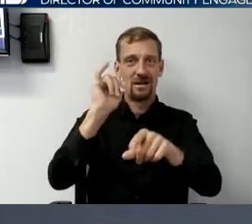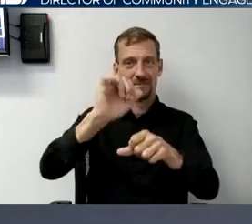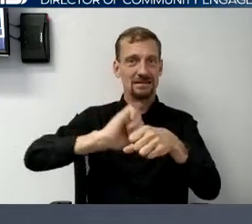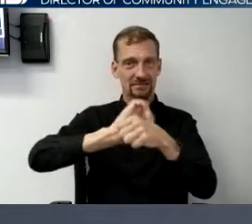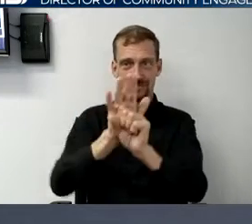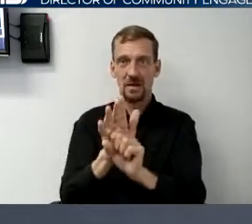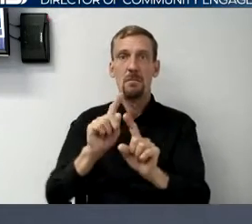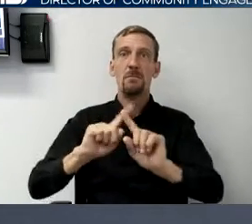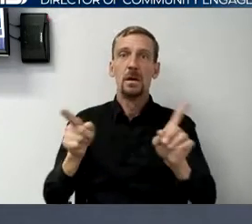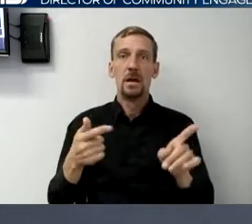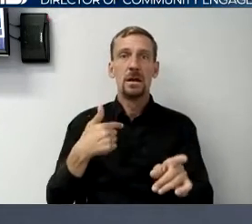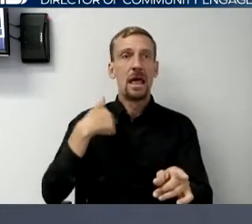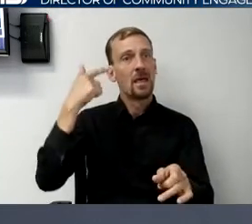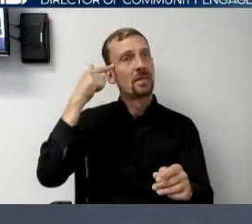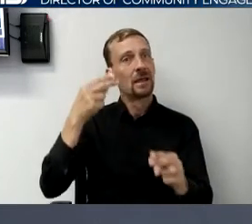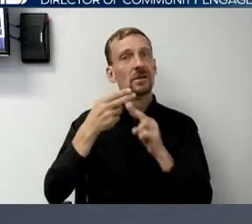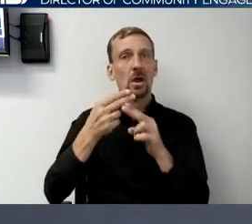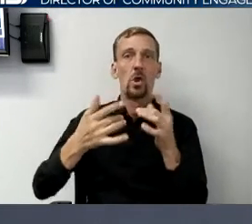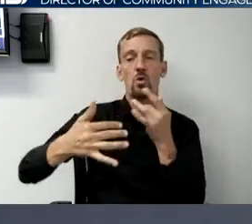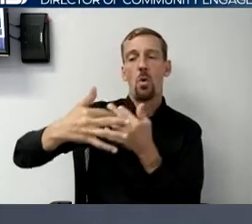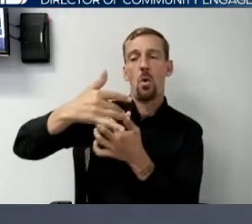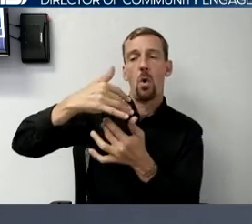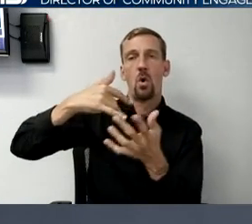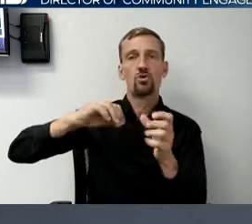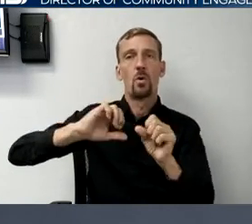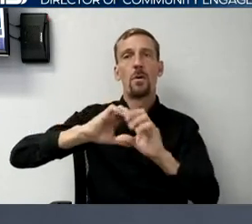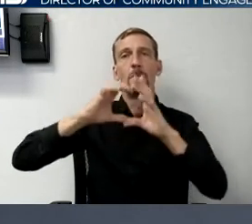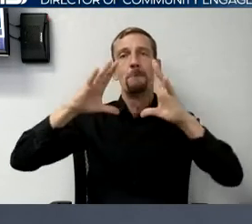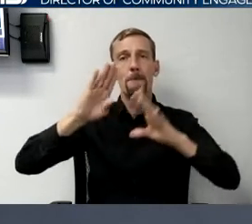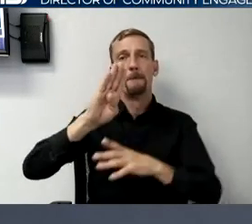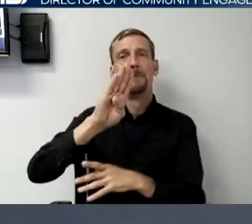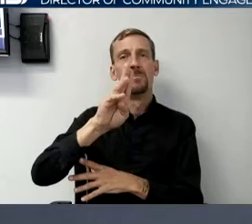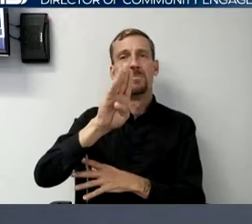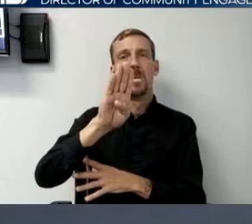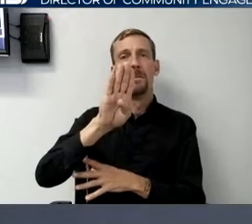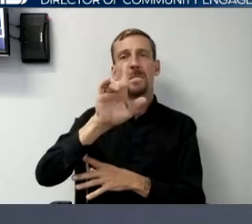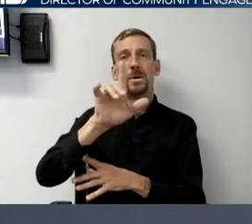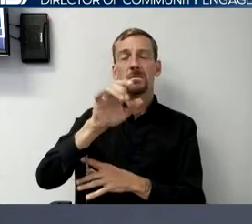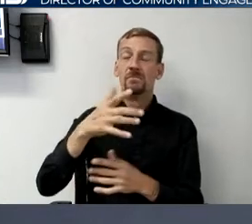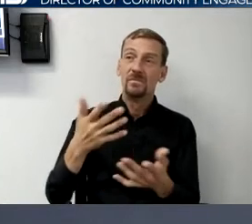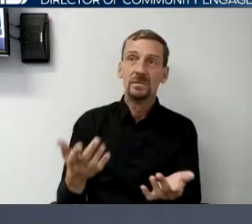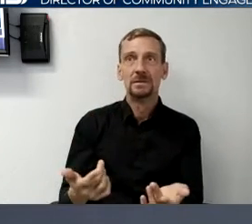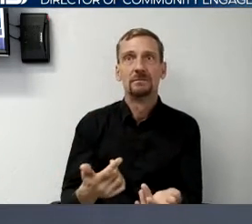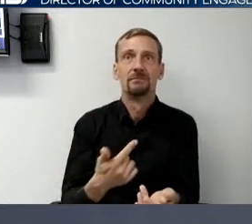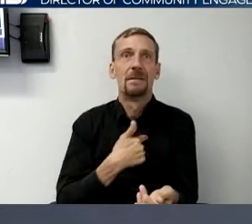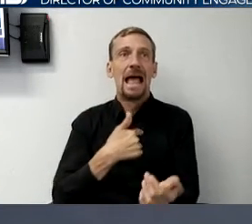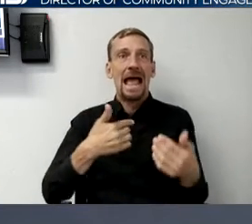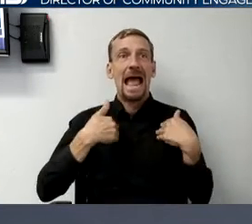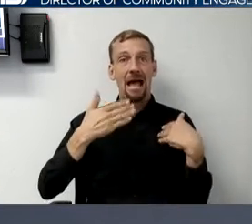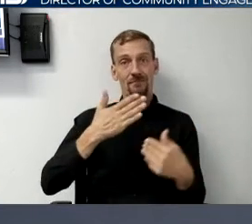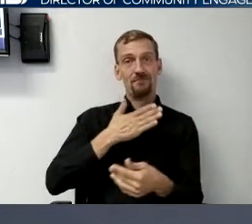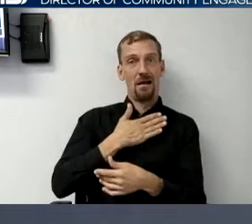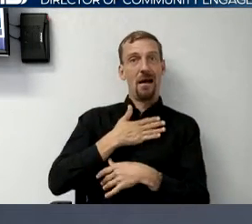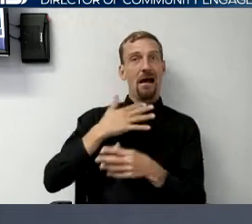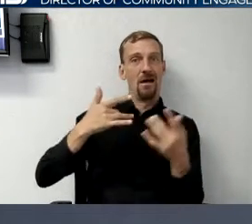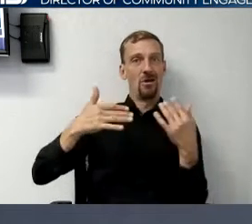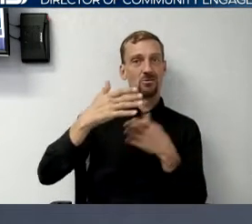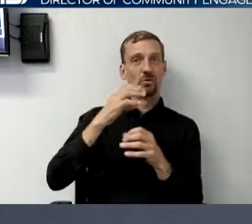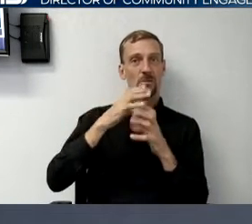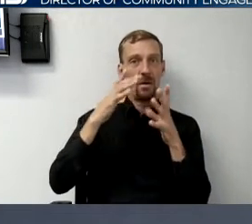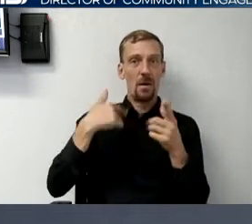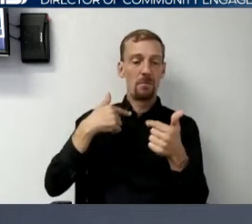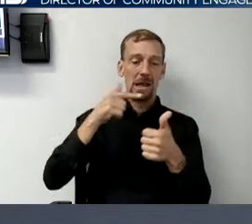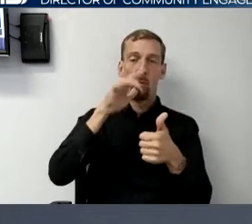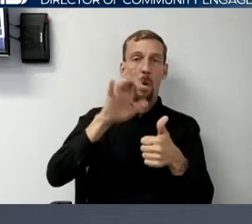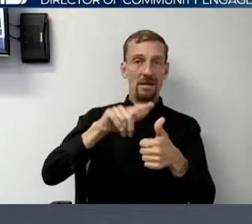pandemic, but I guess they call it a social bubble. And so I would say I probably have my own social bubble. That is me,